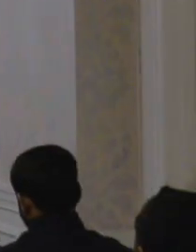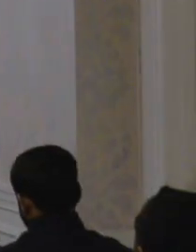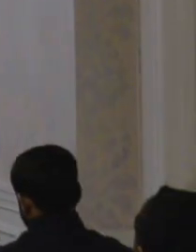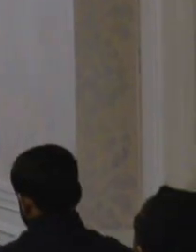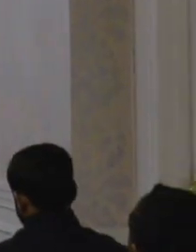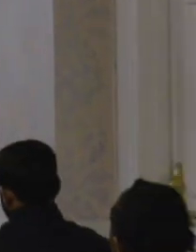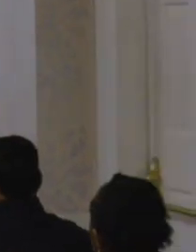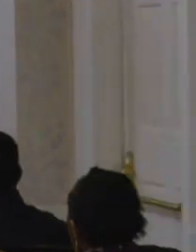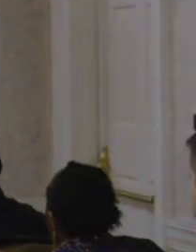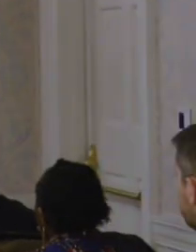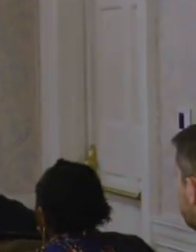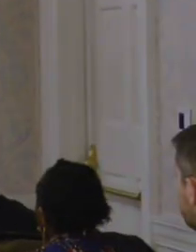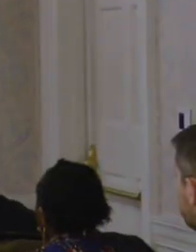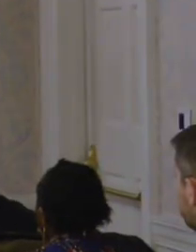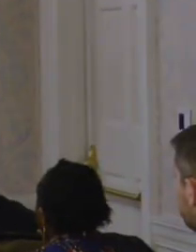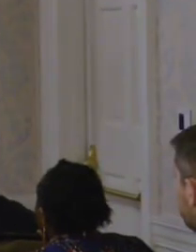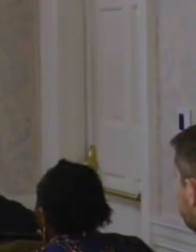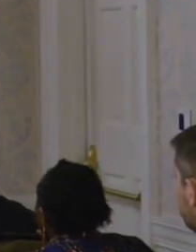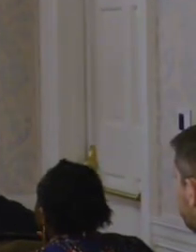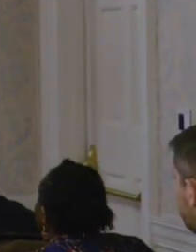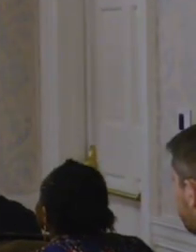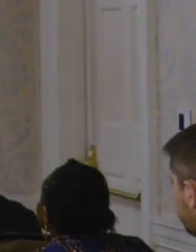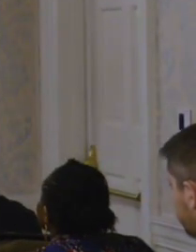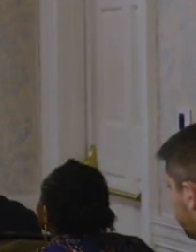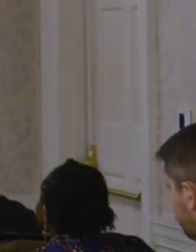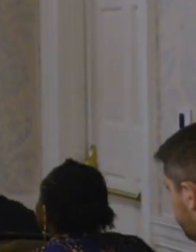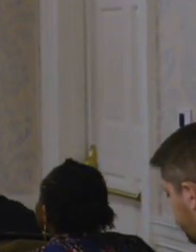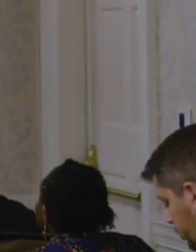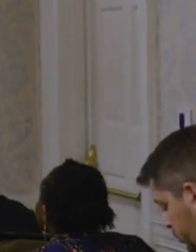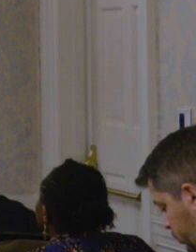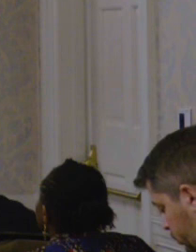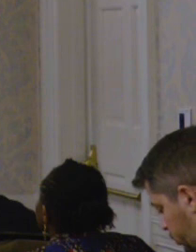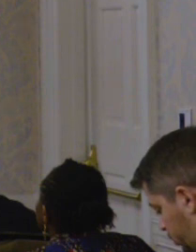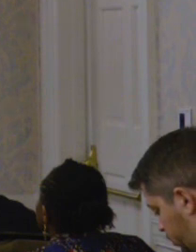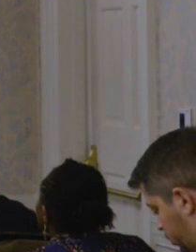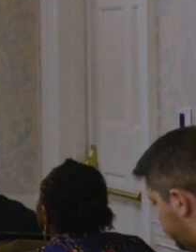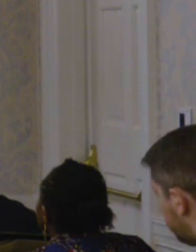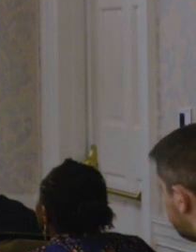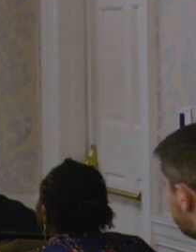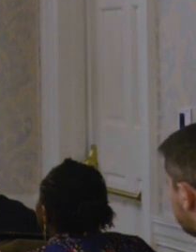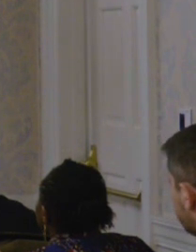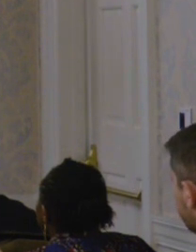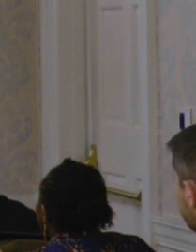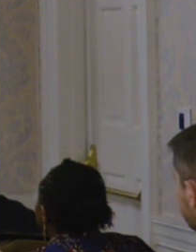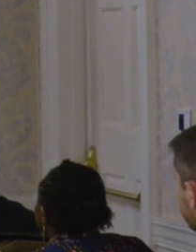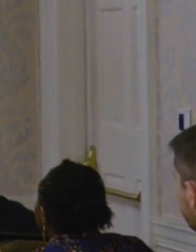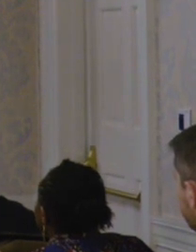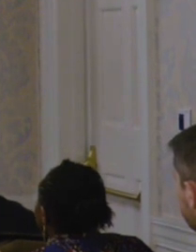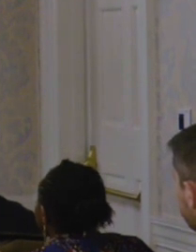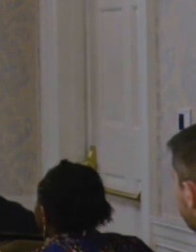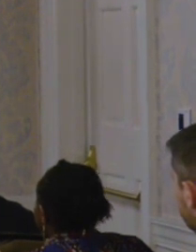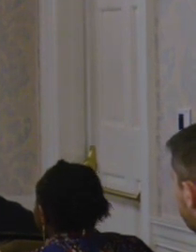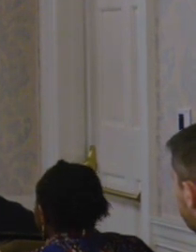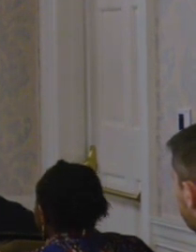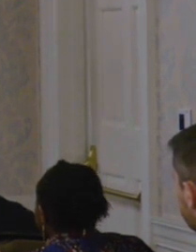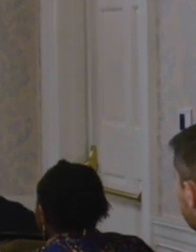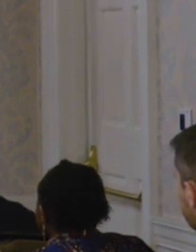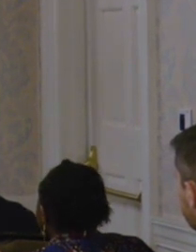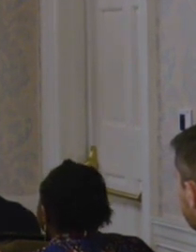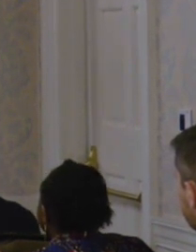Thank you so much, Anneli. Thank you for providing us with an overview of how the COACH program is helping us move from